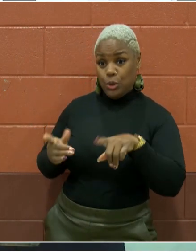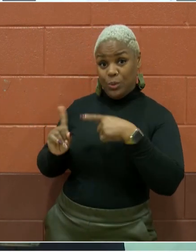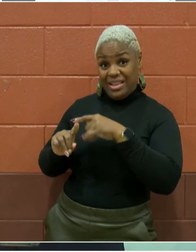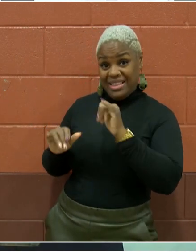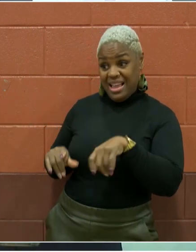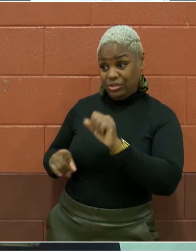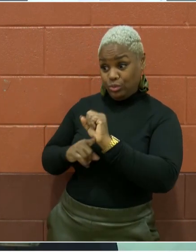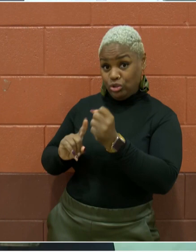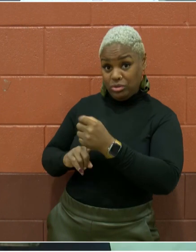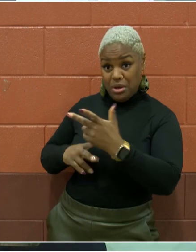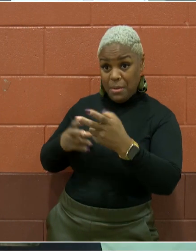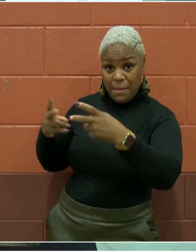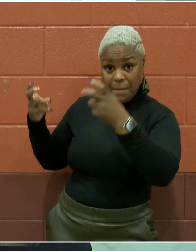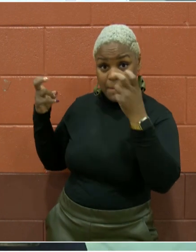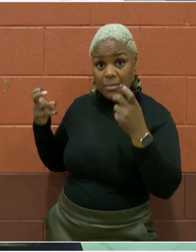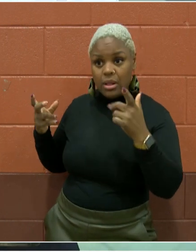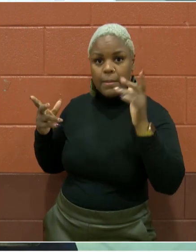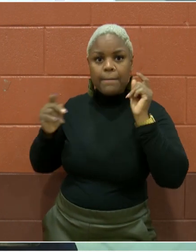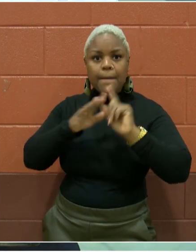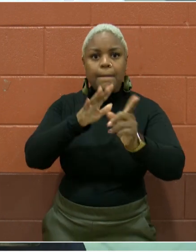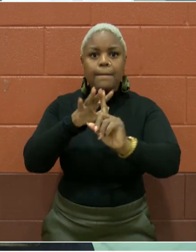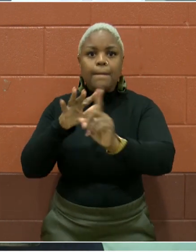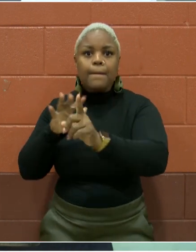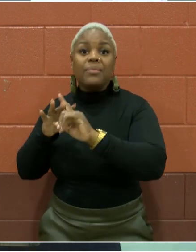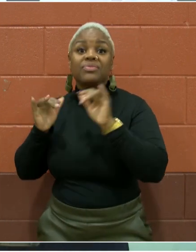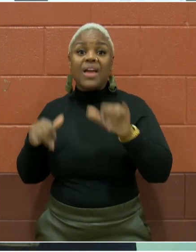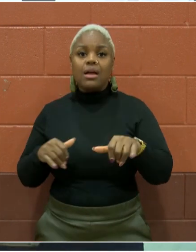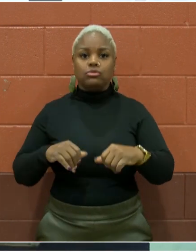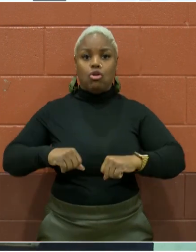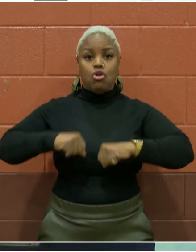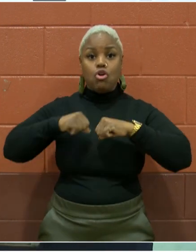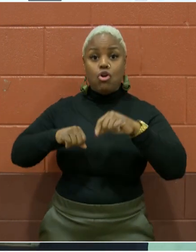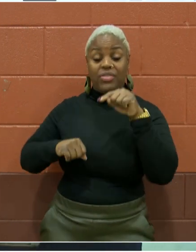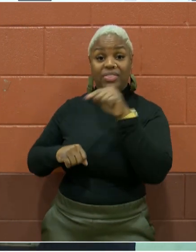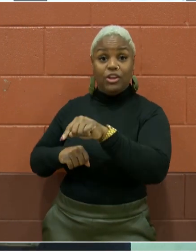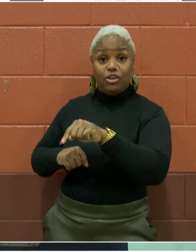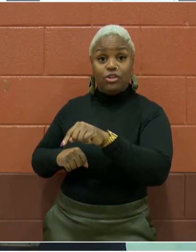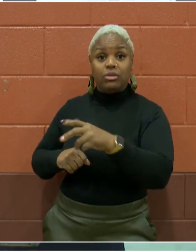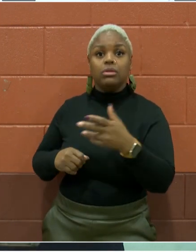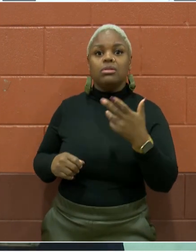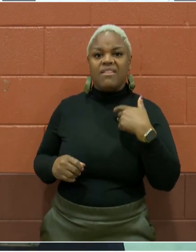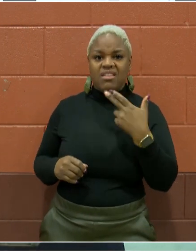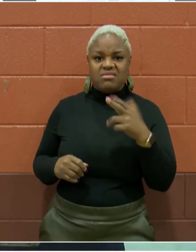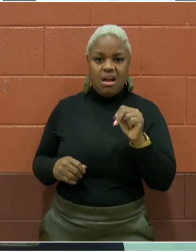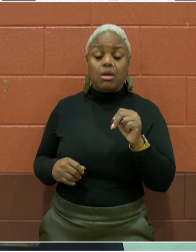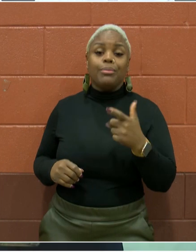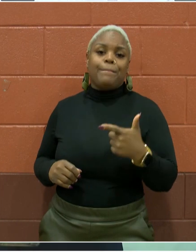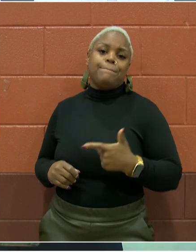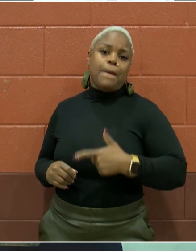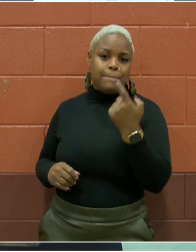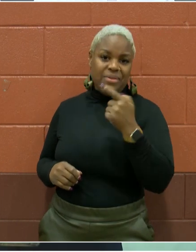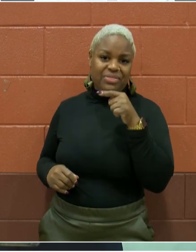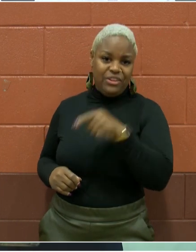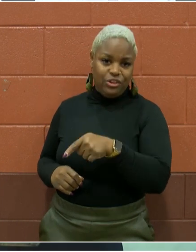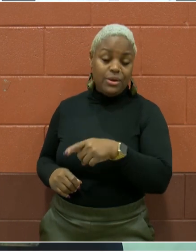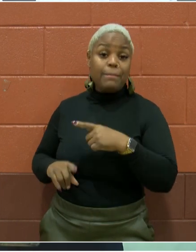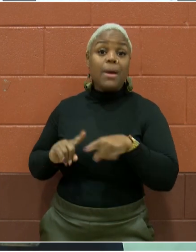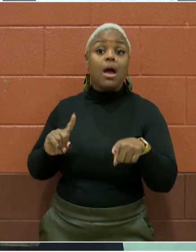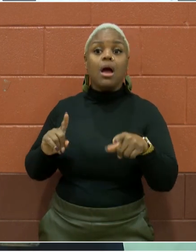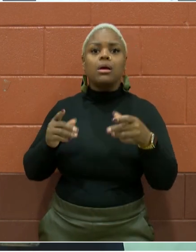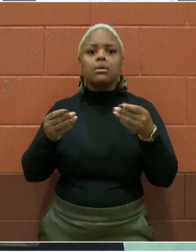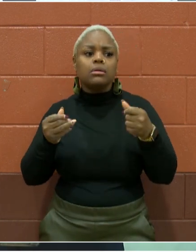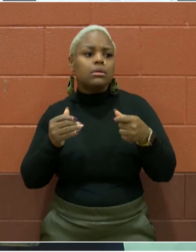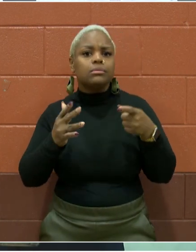the store, the SPO ended up discharging his firearm. And there was no property damage, there was no injuries